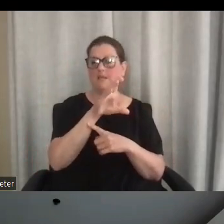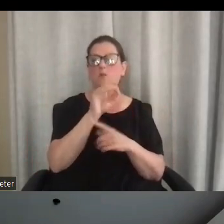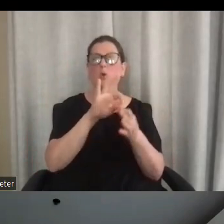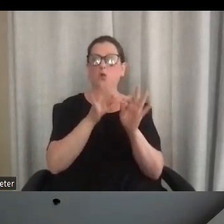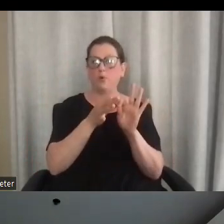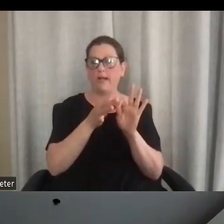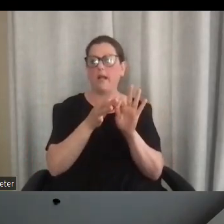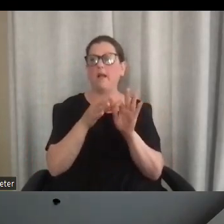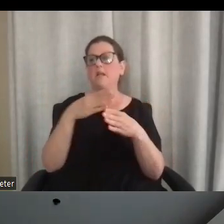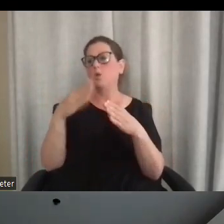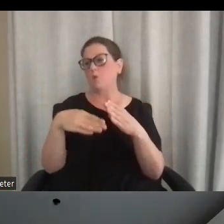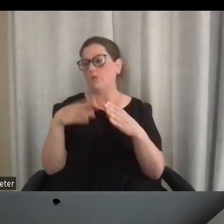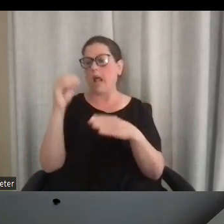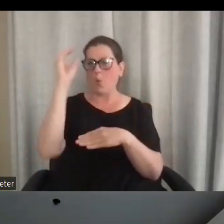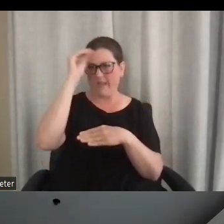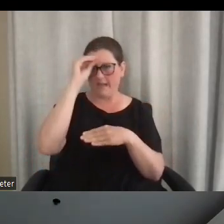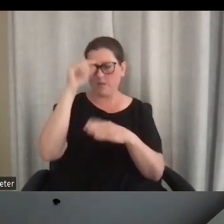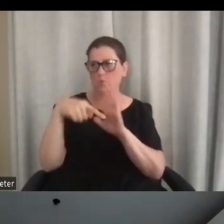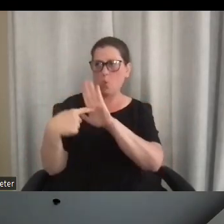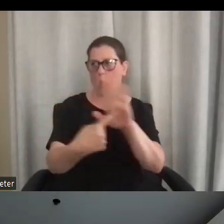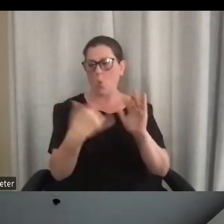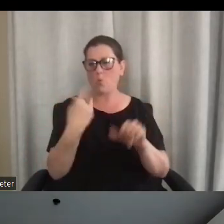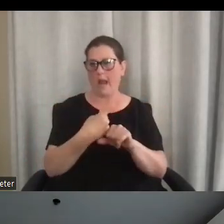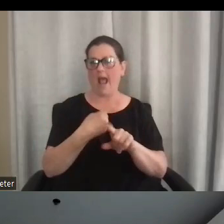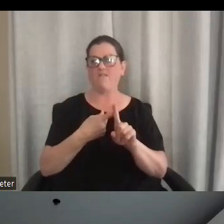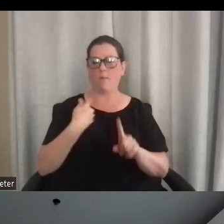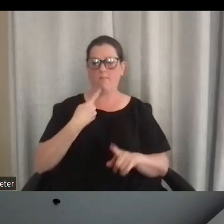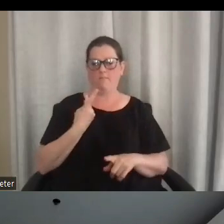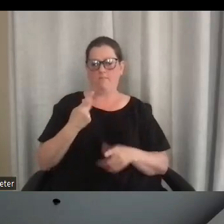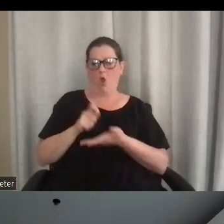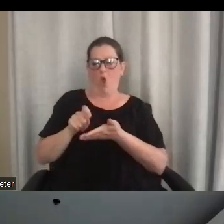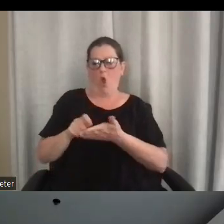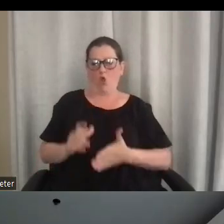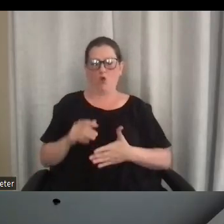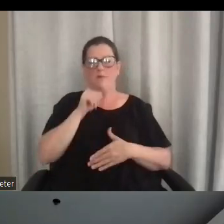conclusions, and opinions expressed in this presentation are those of the authors and not the CDC.